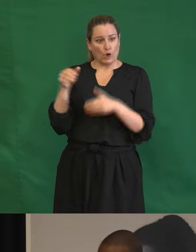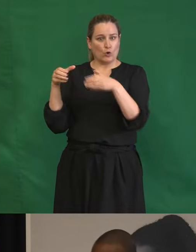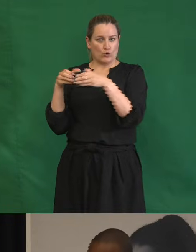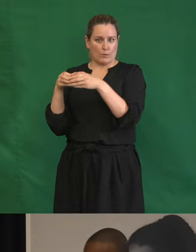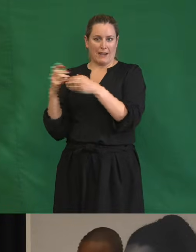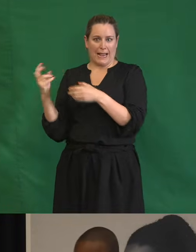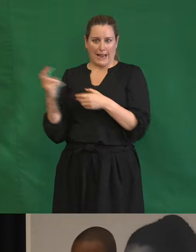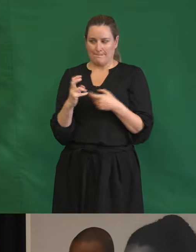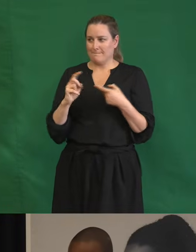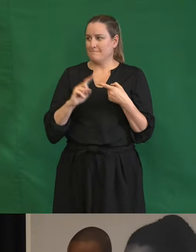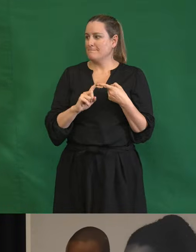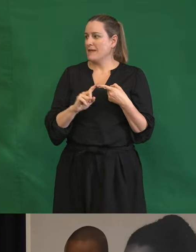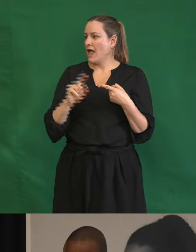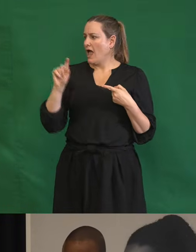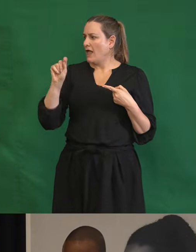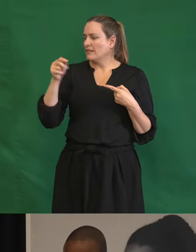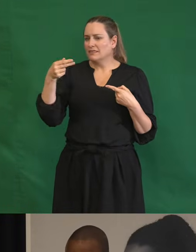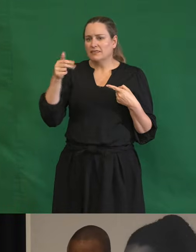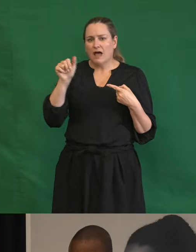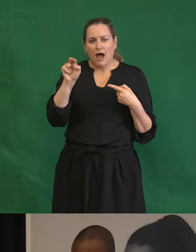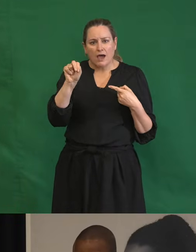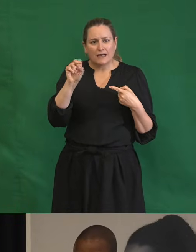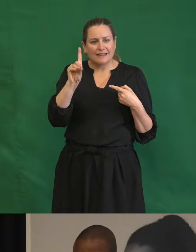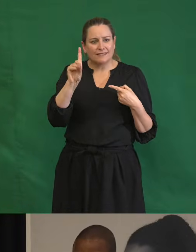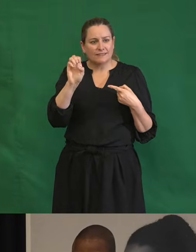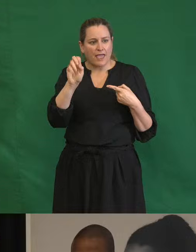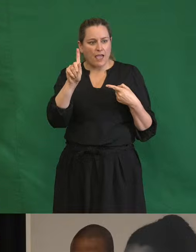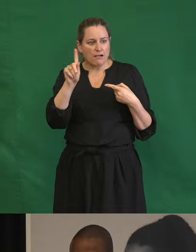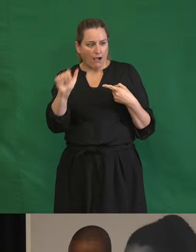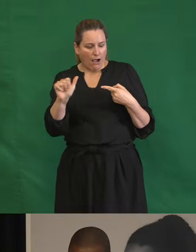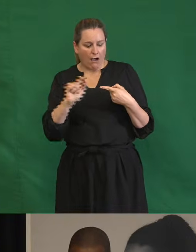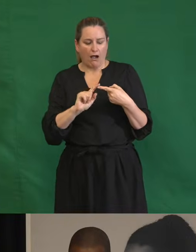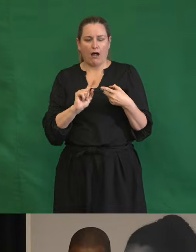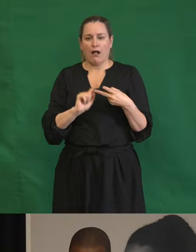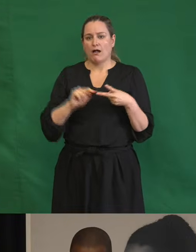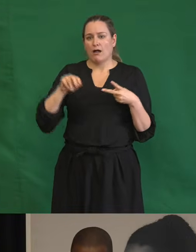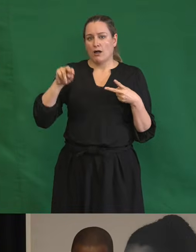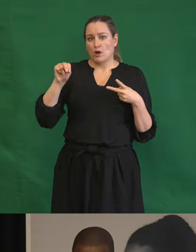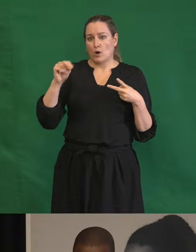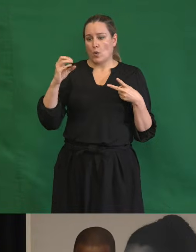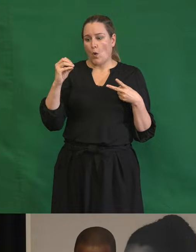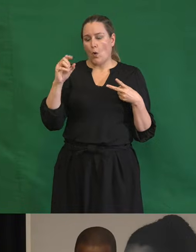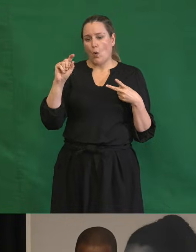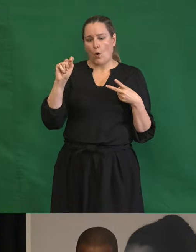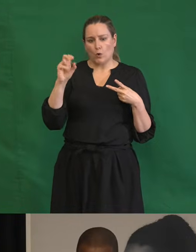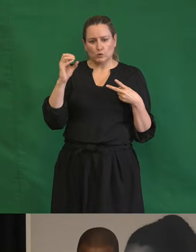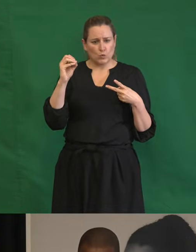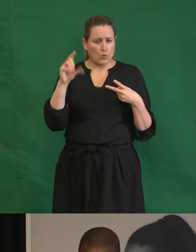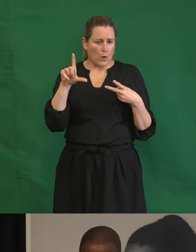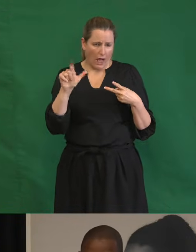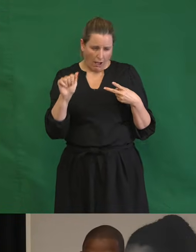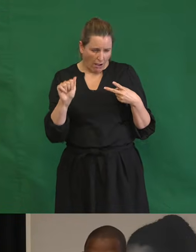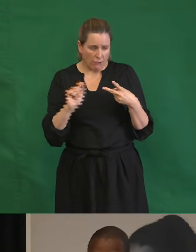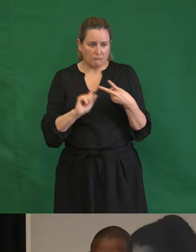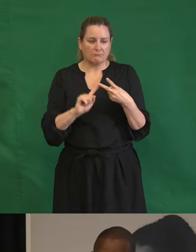Mrs. Tandega Heles, Ms. Noktula Mtetwa, and